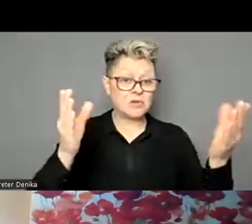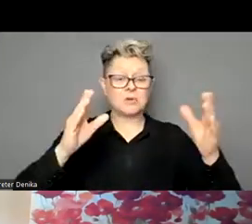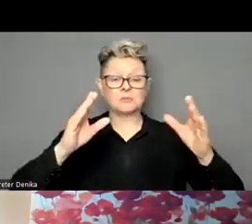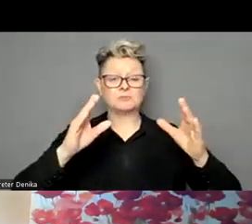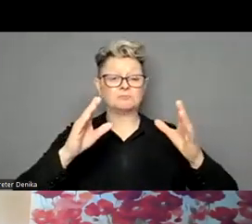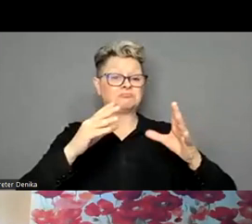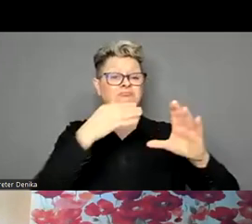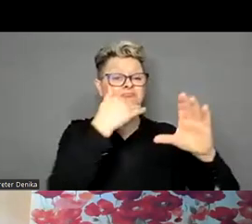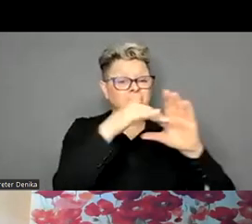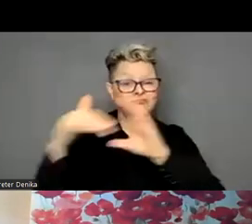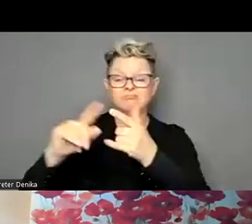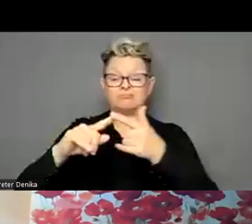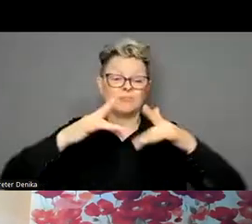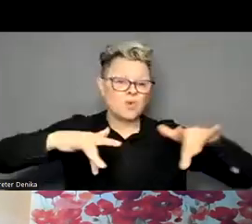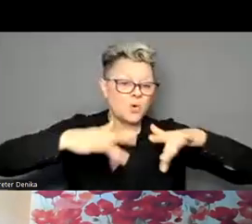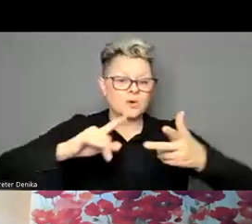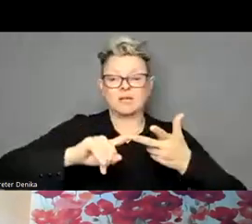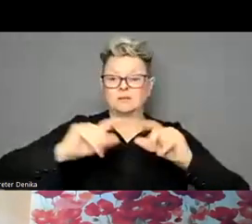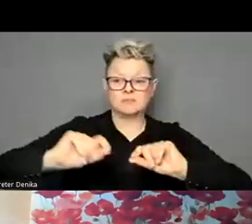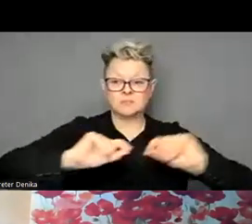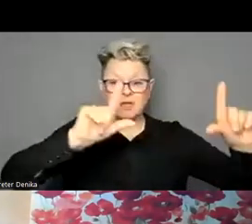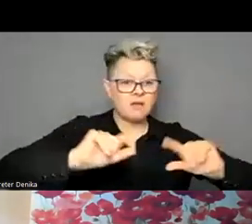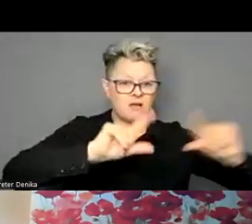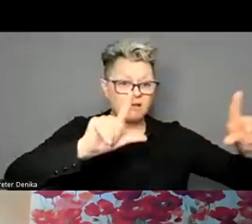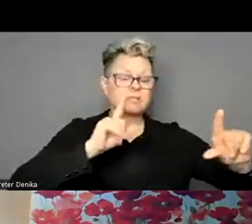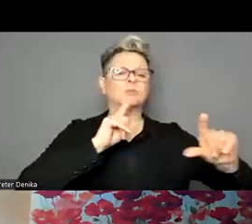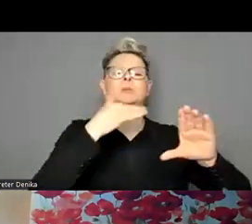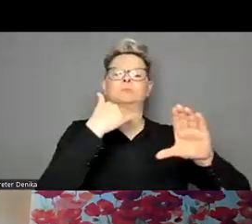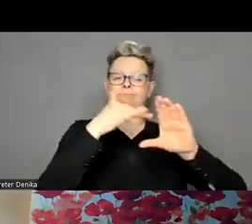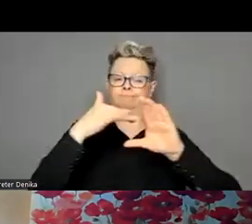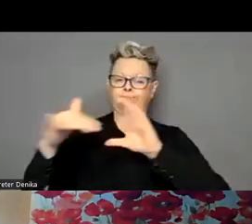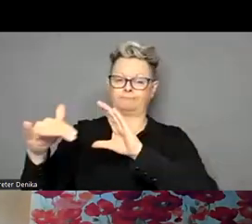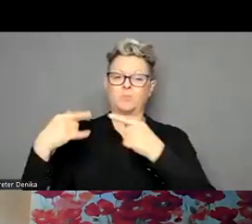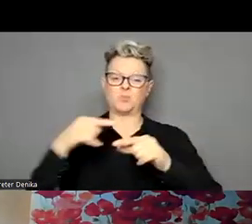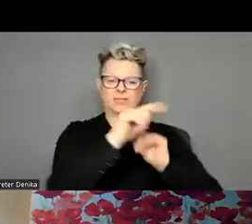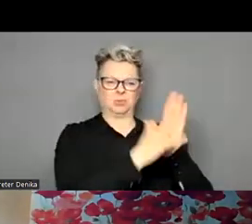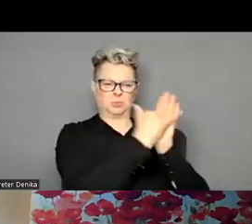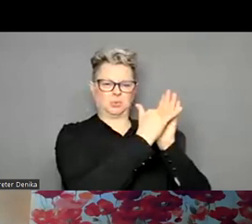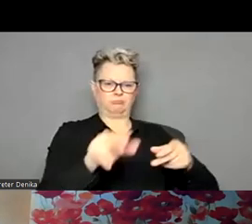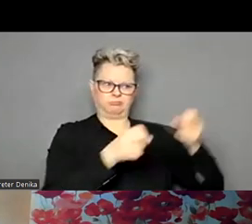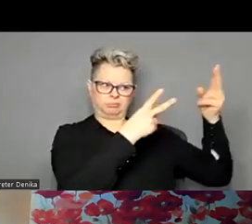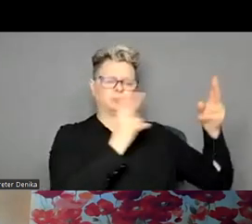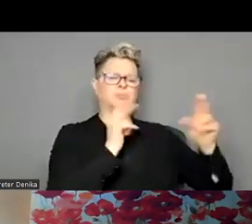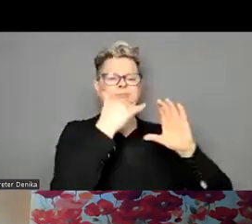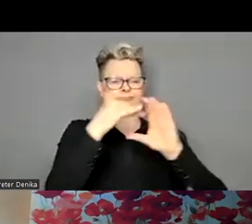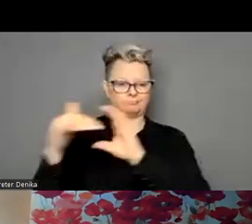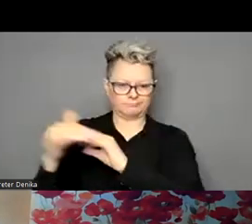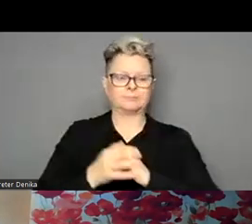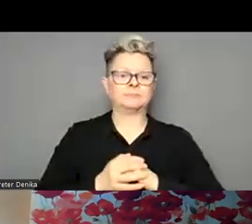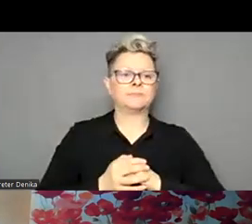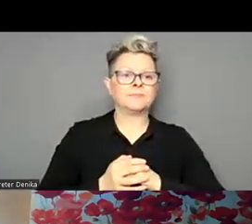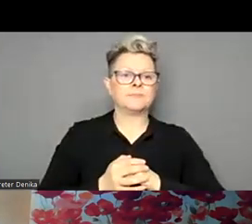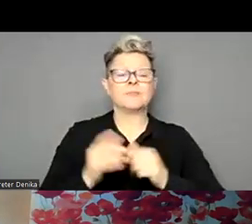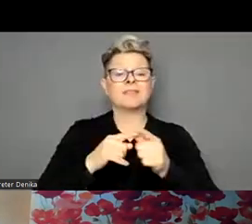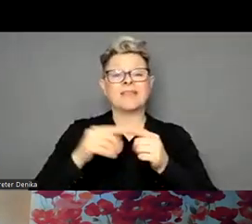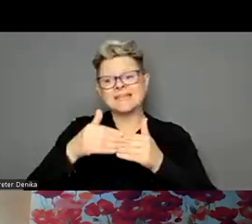recording as soon as we have that updated or loaded up to YouTube. And we'll also be back to you with our next